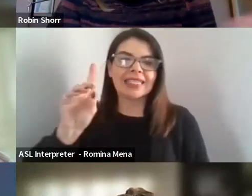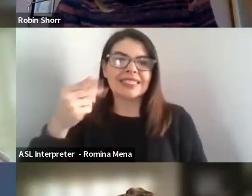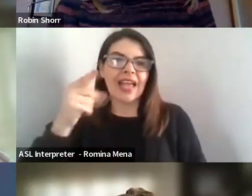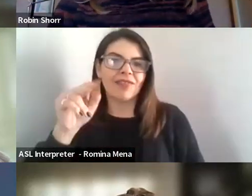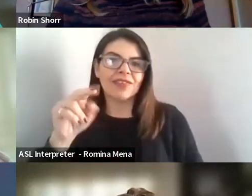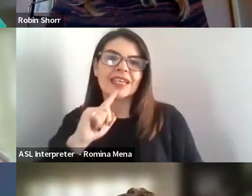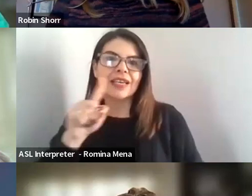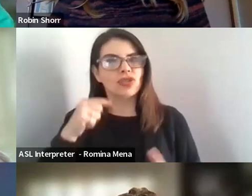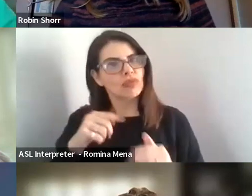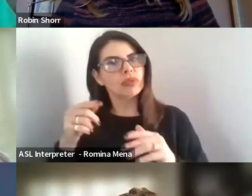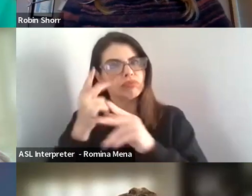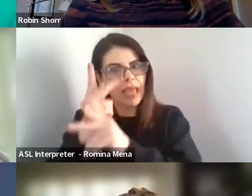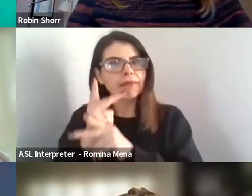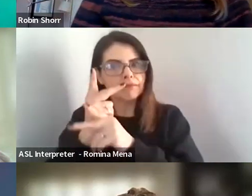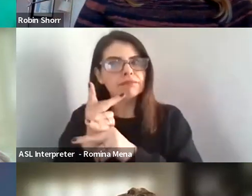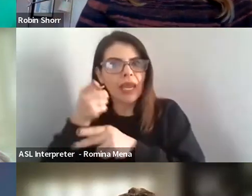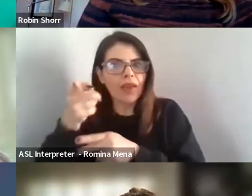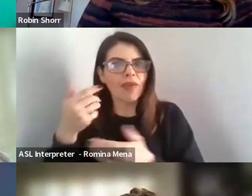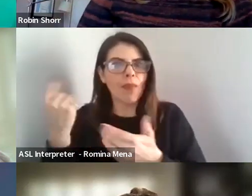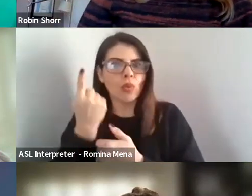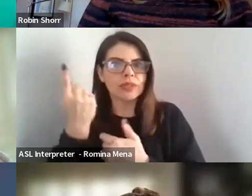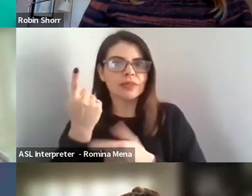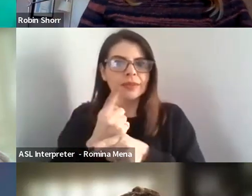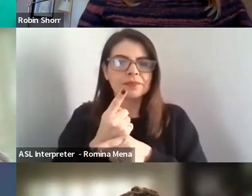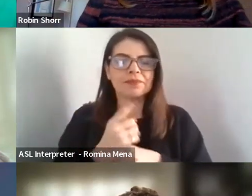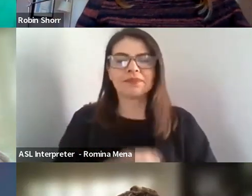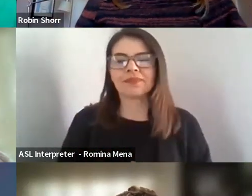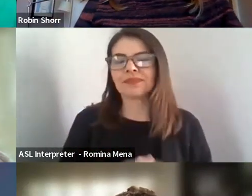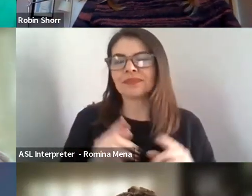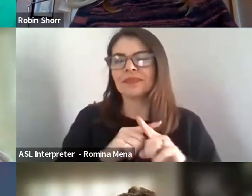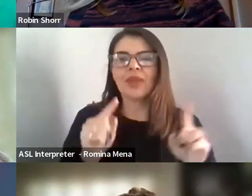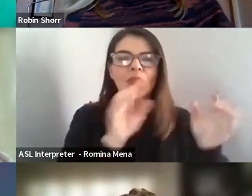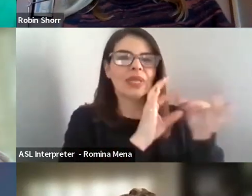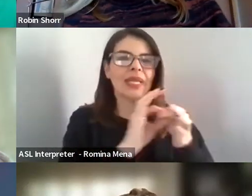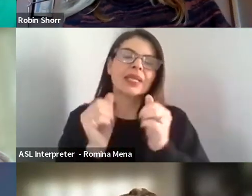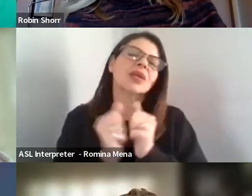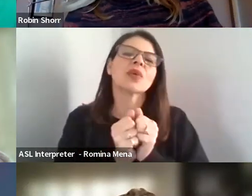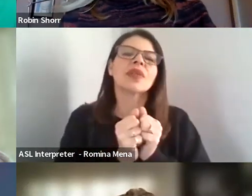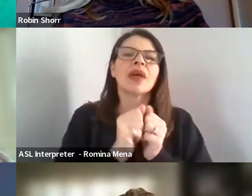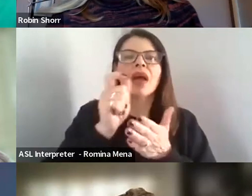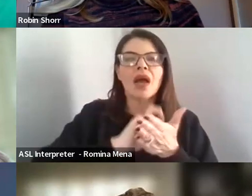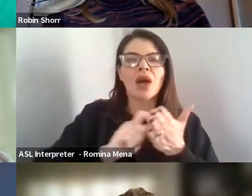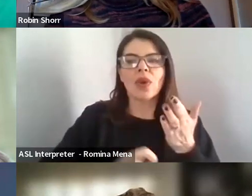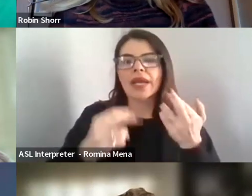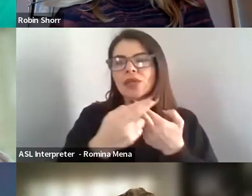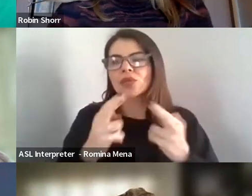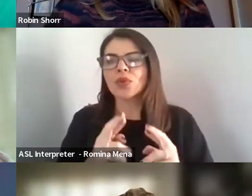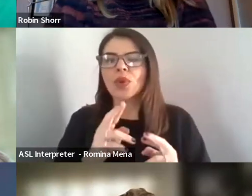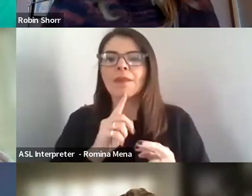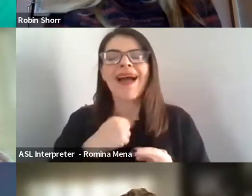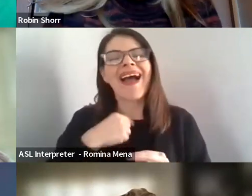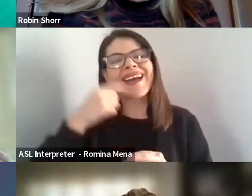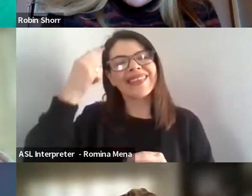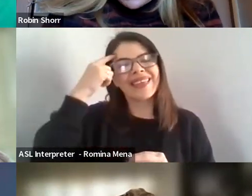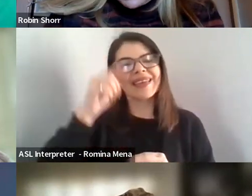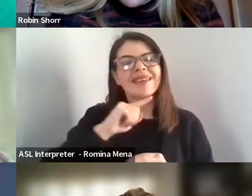was actively taking care of him. But in terms of building a writer's room, and I think